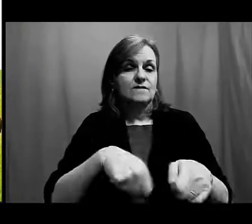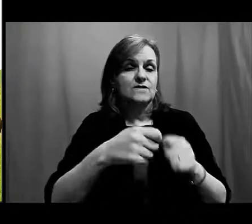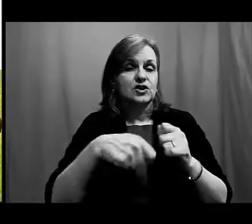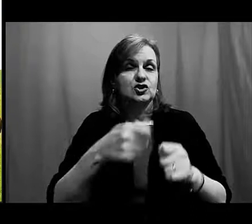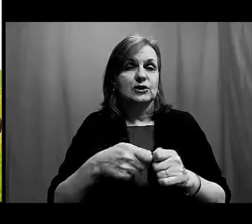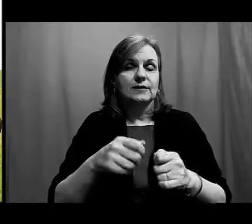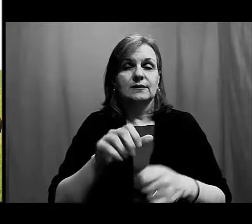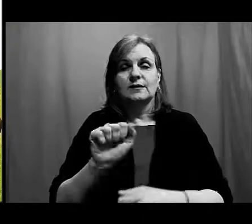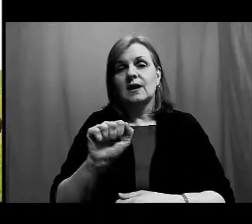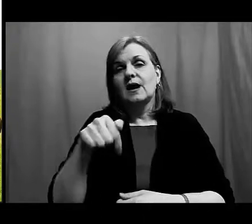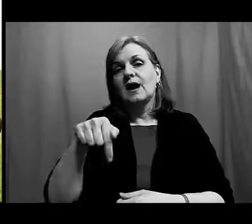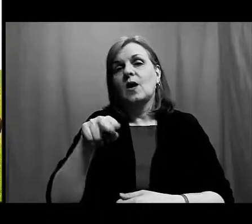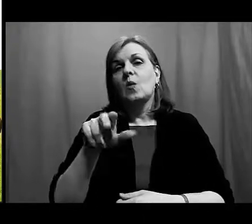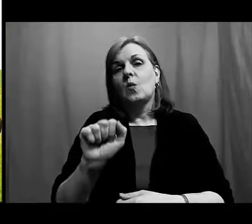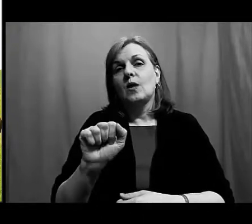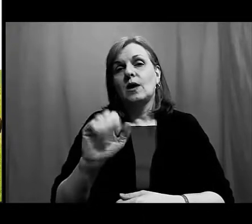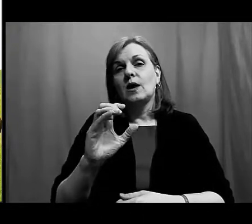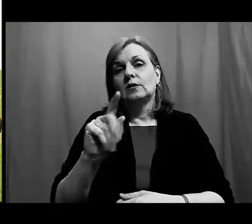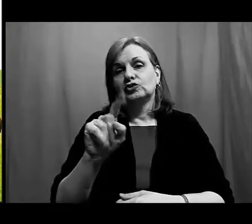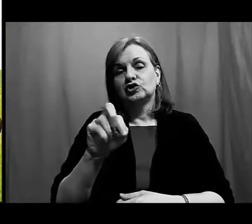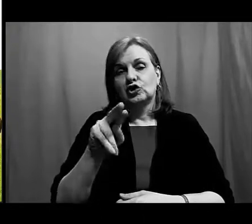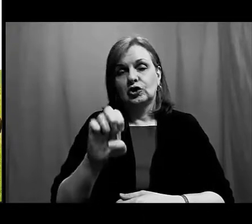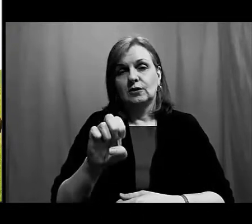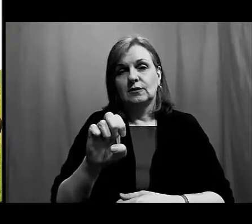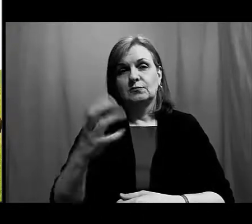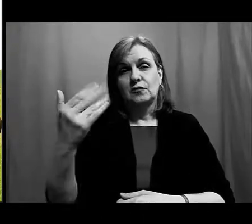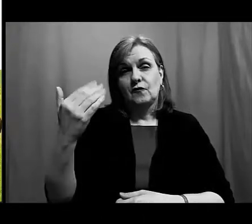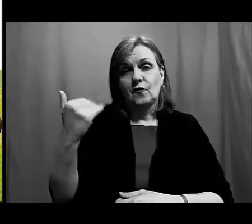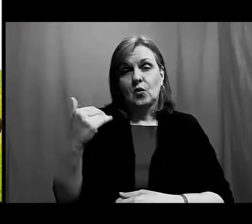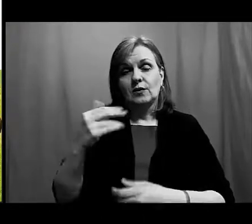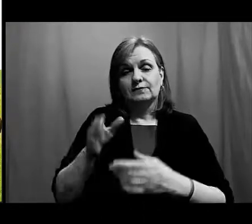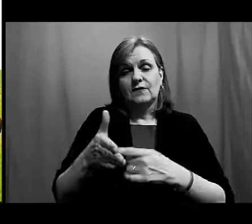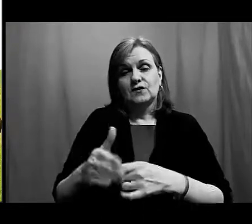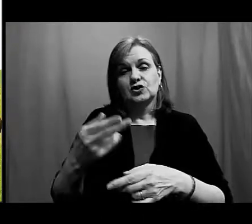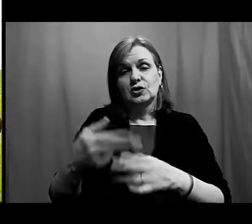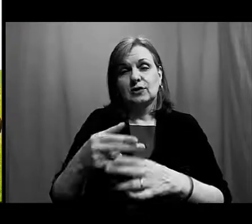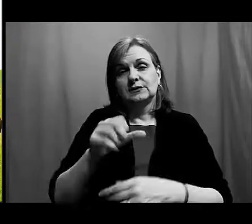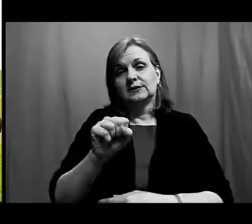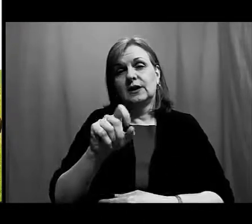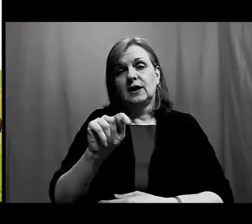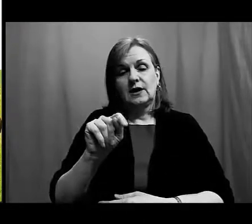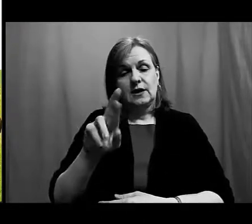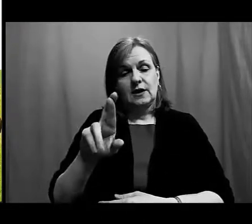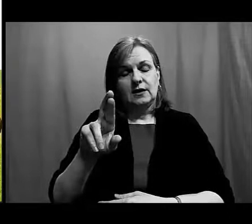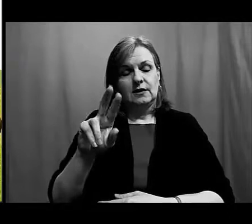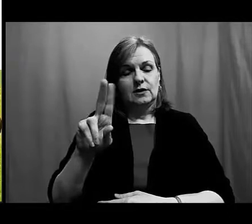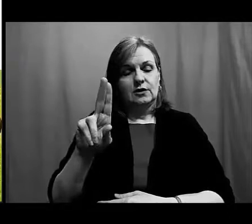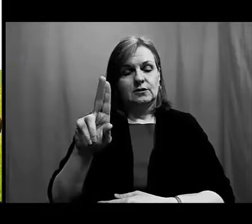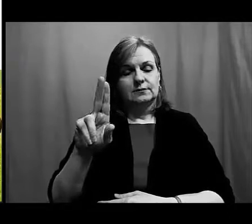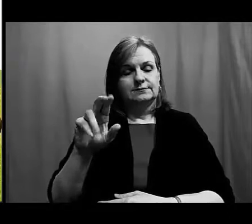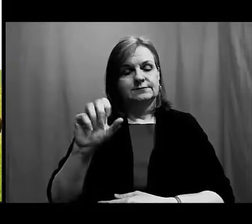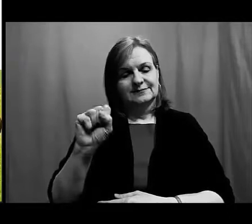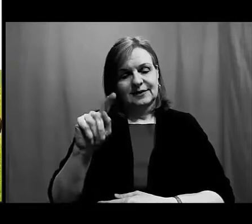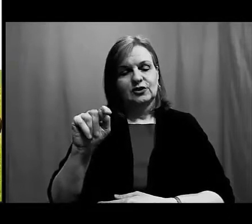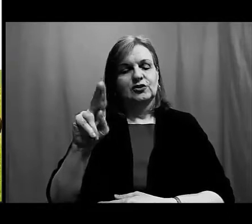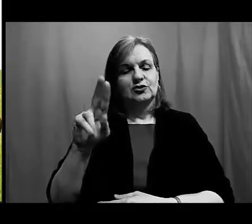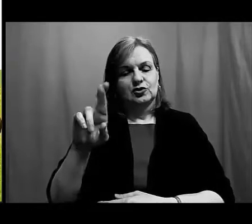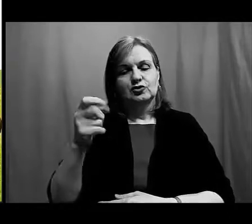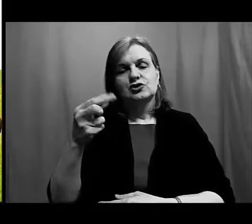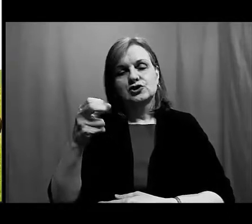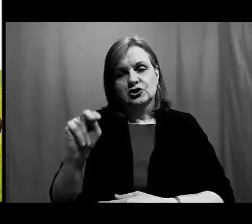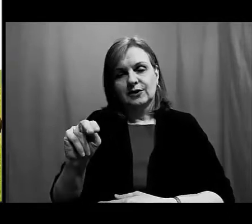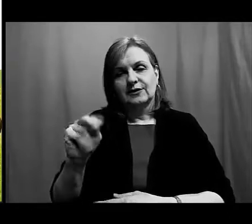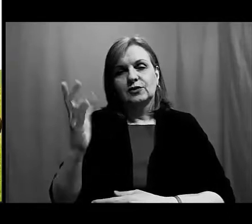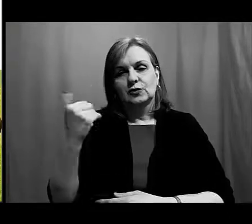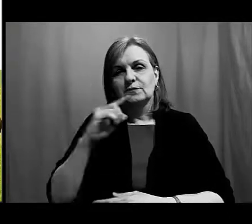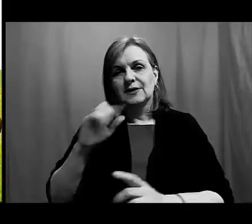we look at fishing and aquaculture, sturgeon that used to be very prominent in the Great Lakes areas have